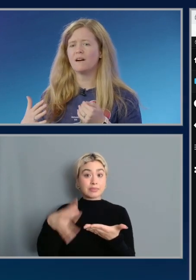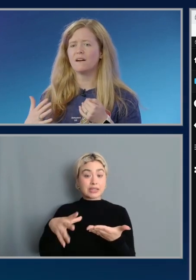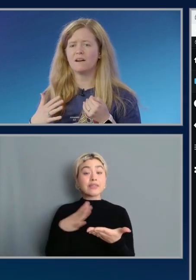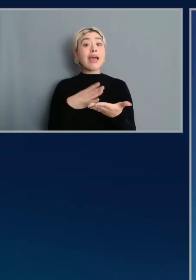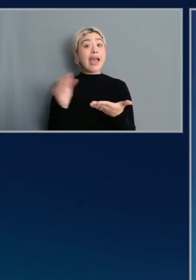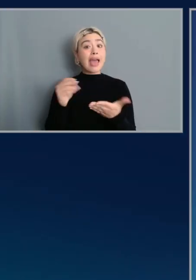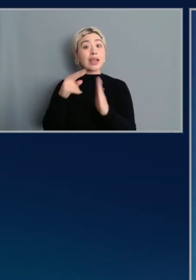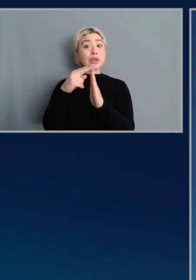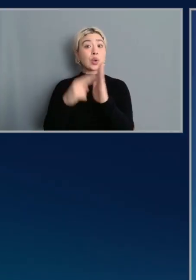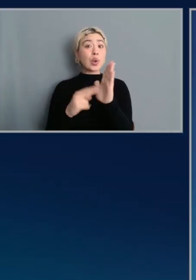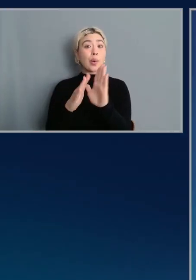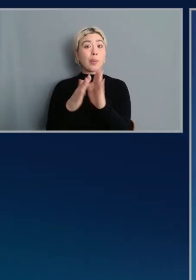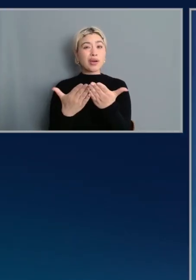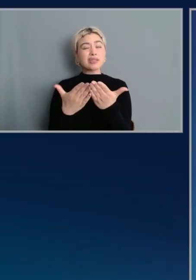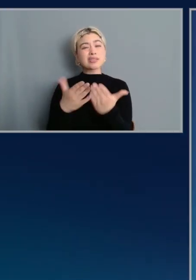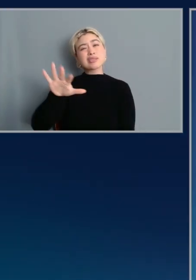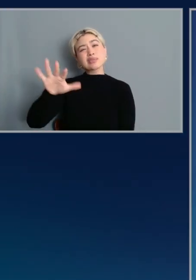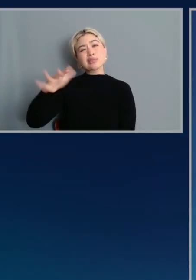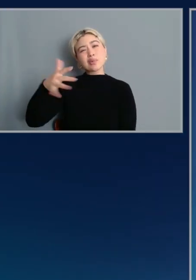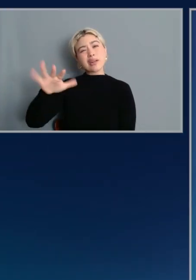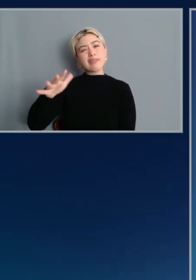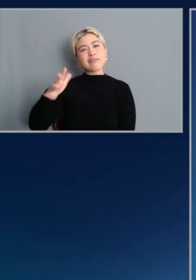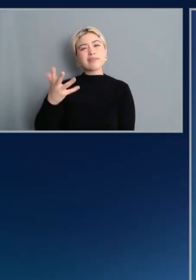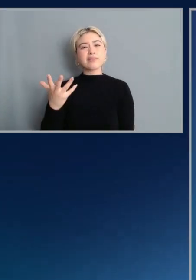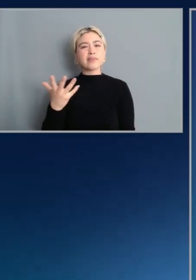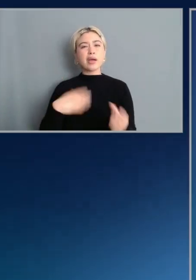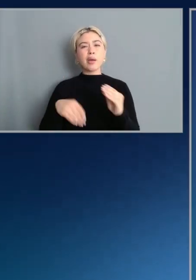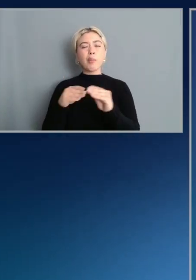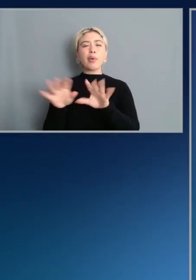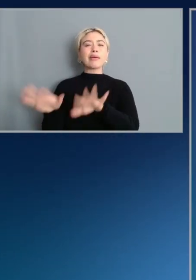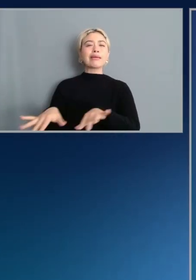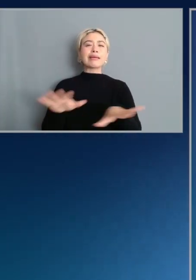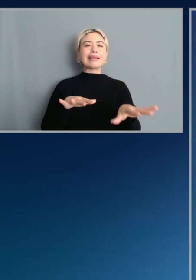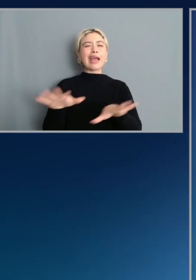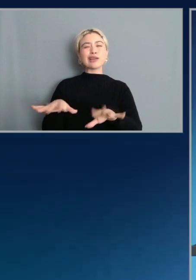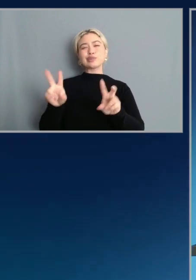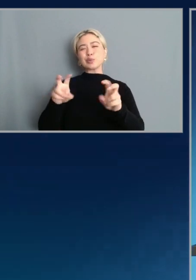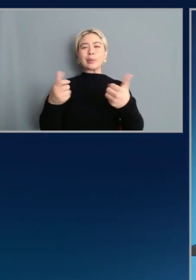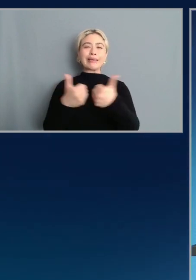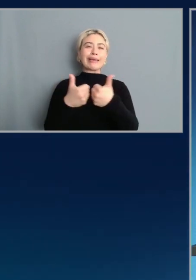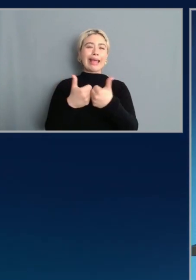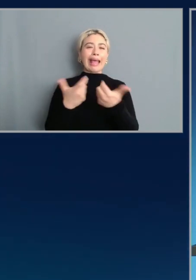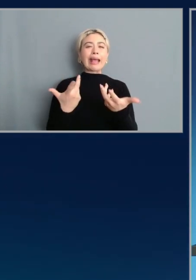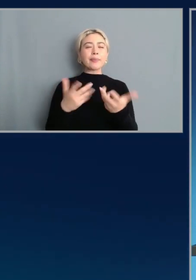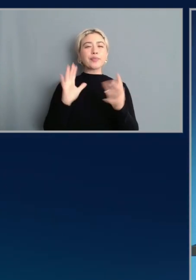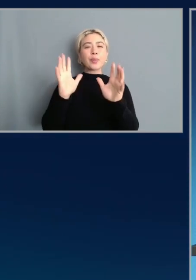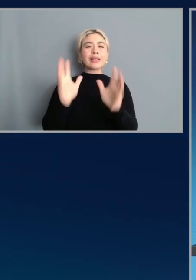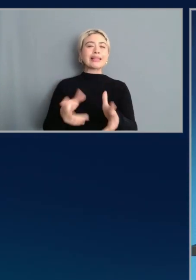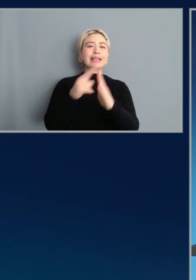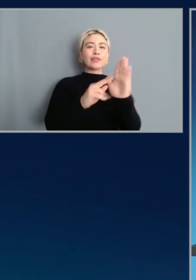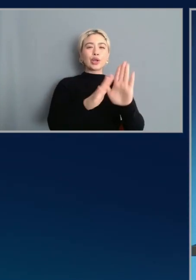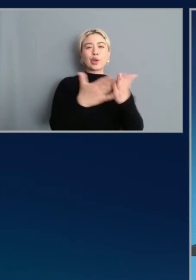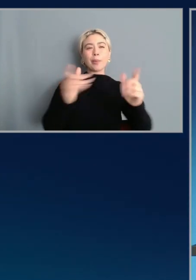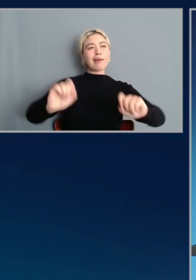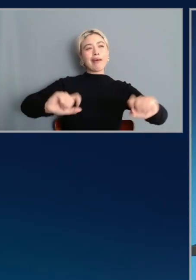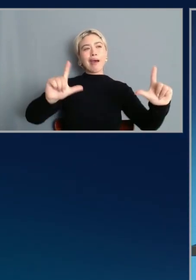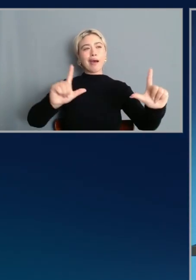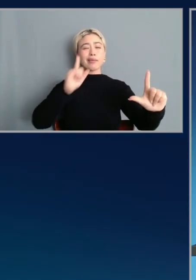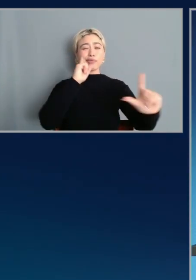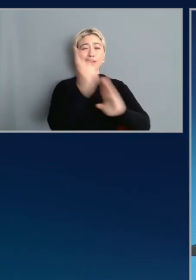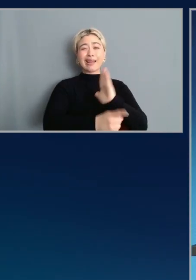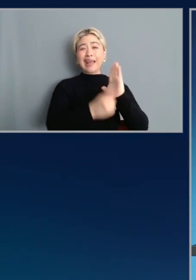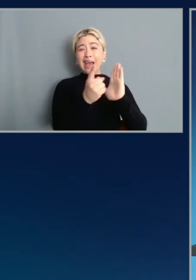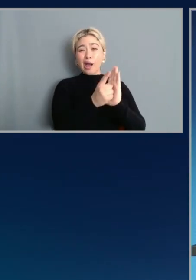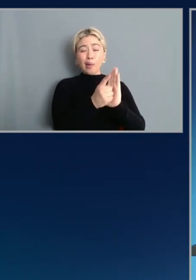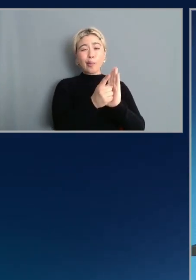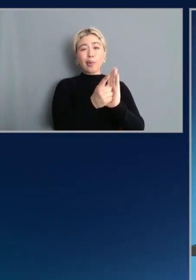notebooks are sort of, they're a more casual game, right? Like, you're going to leave a notebook up for maybe an hour, you're going to turn